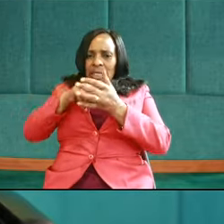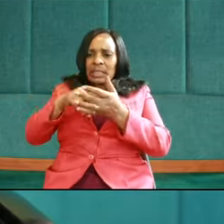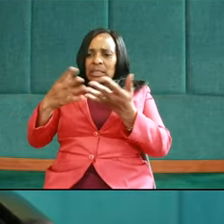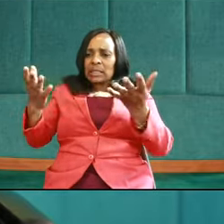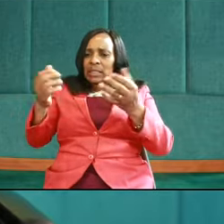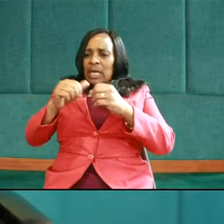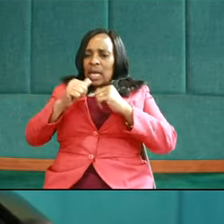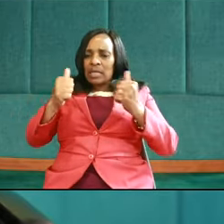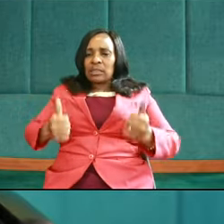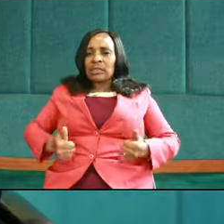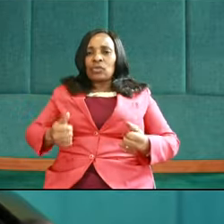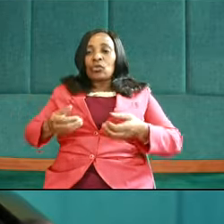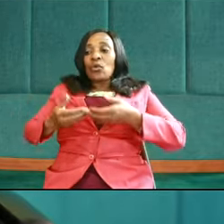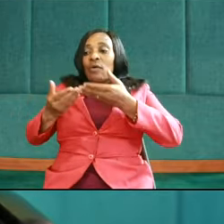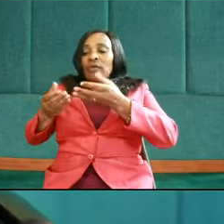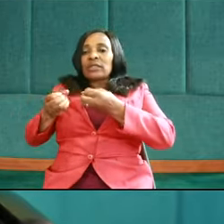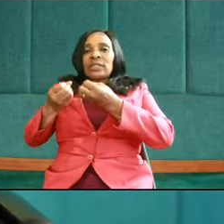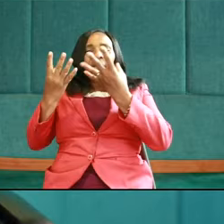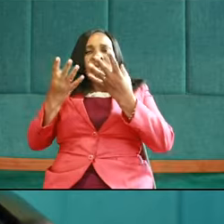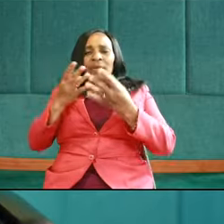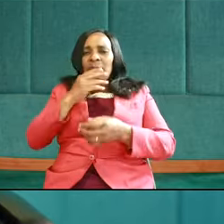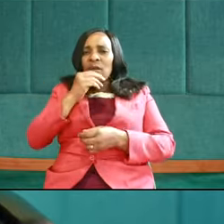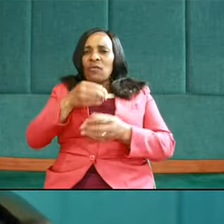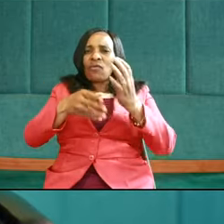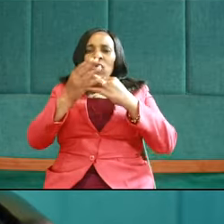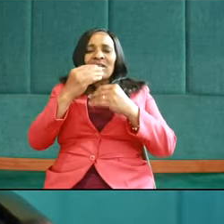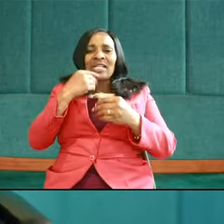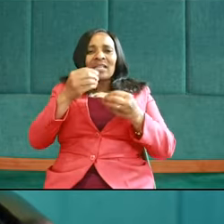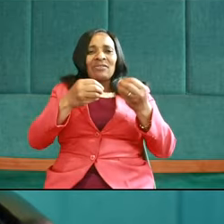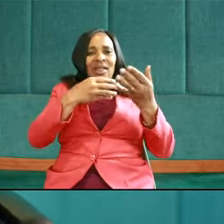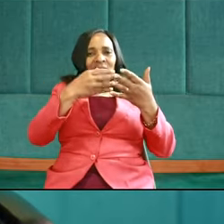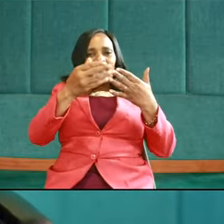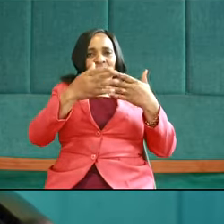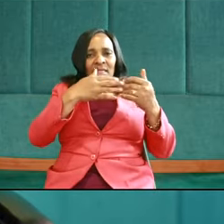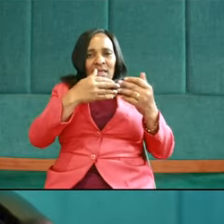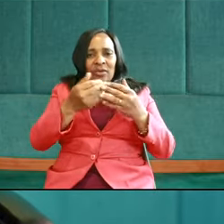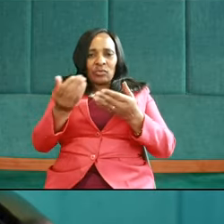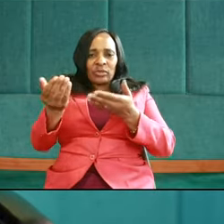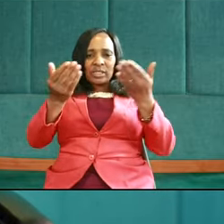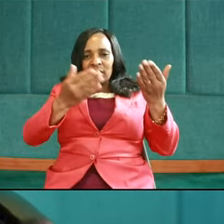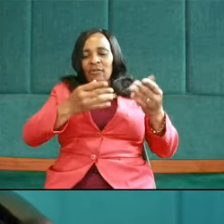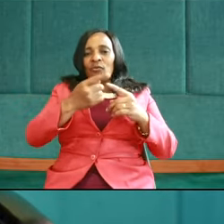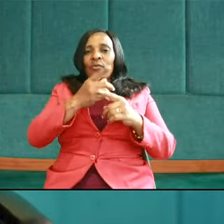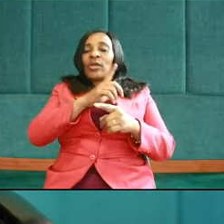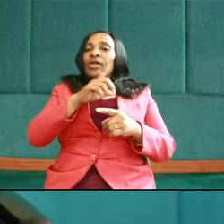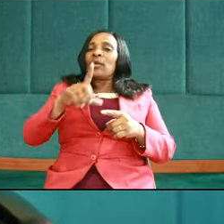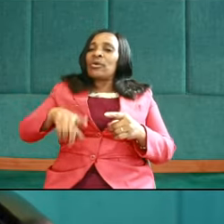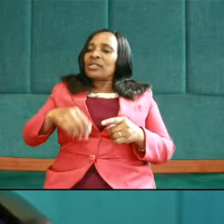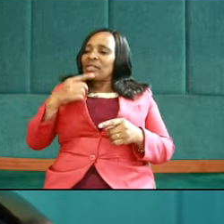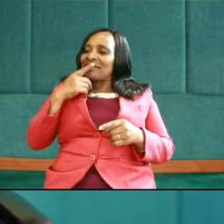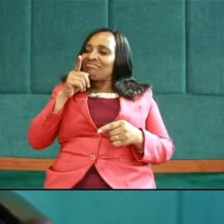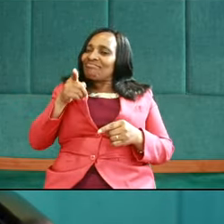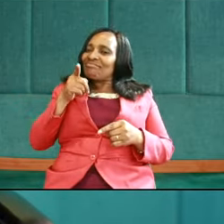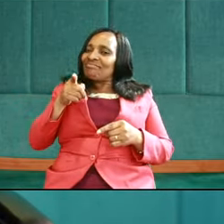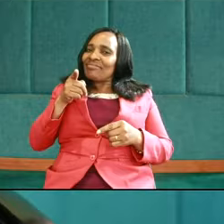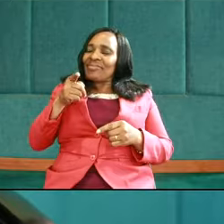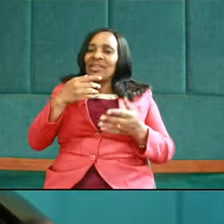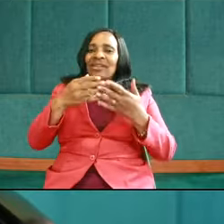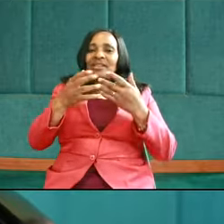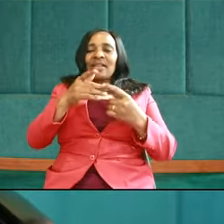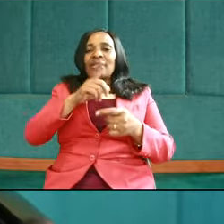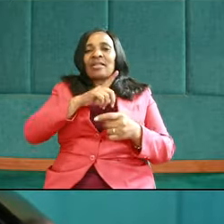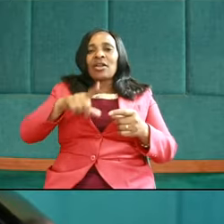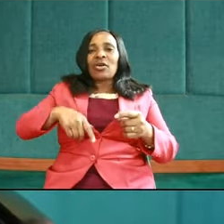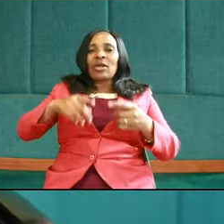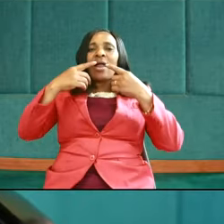a sacrifice. And the man of God gave a sign, which he received from the Lord. He said, "This is the sign the Lord